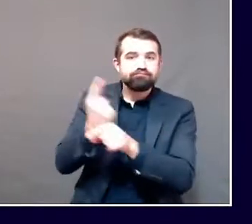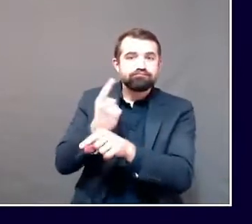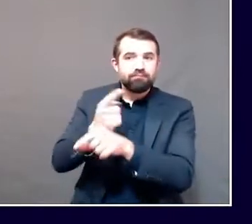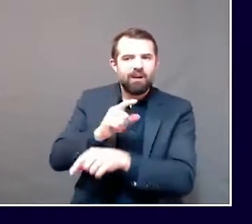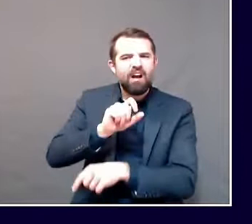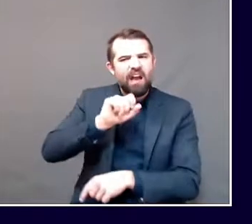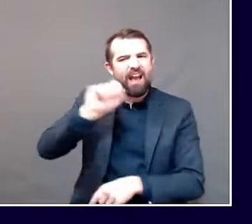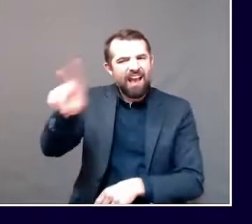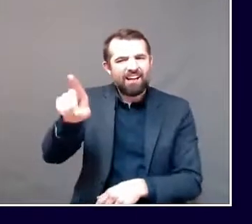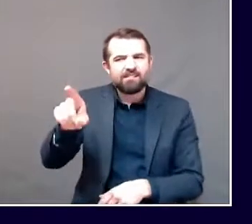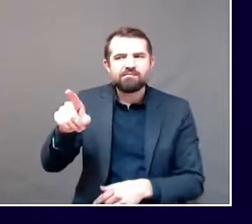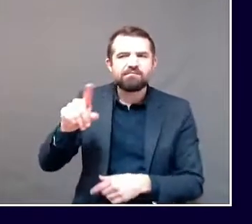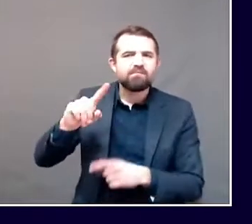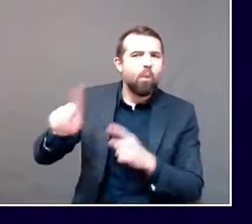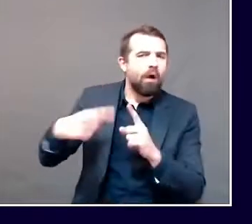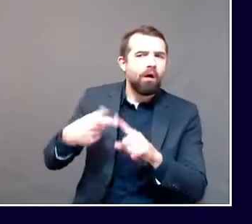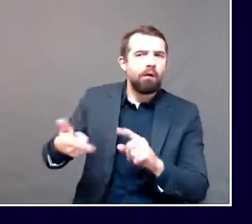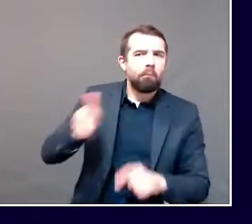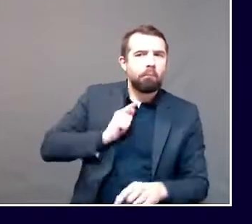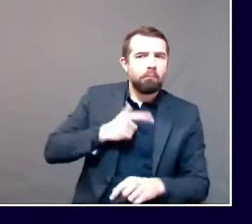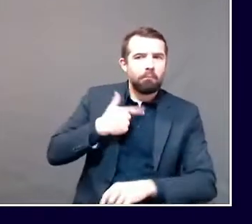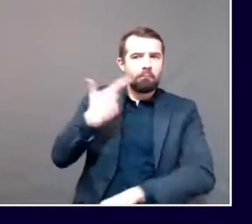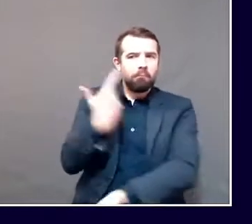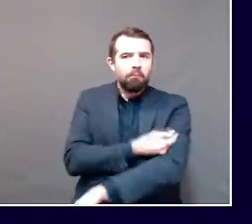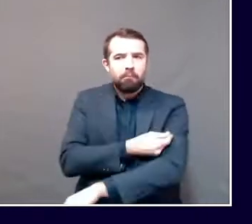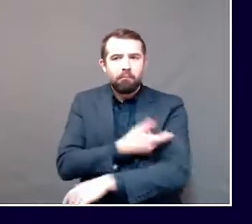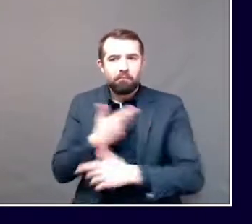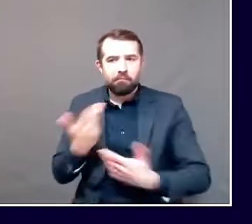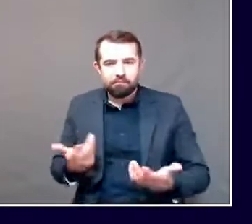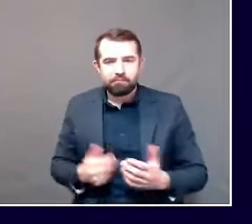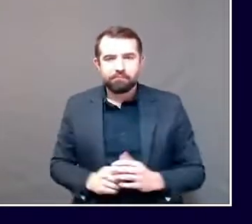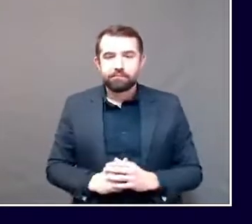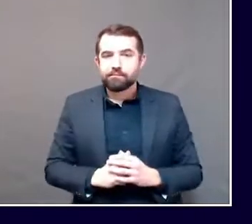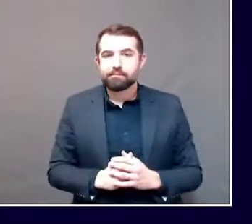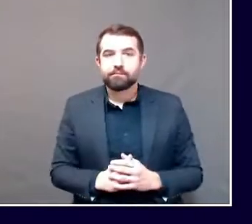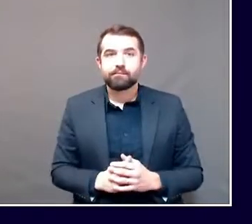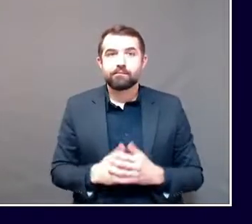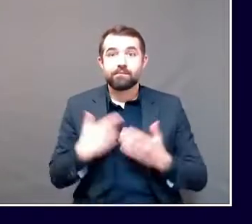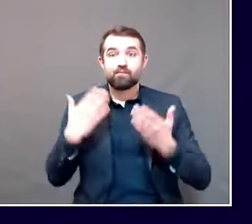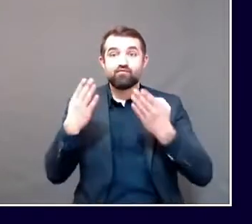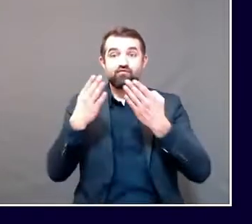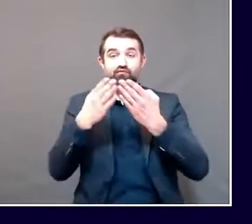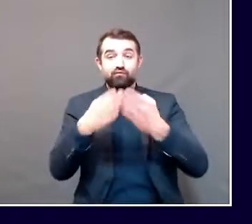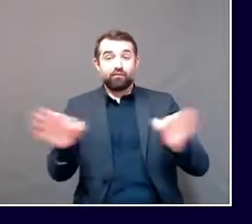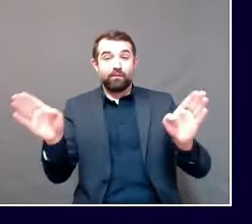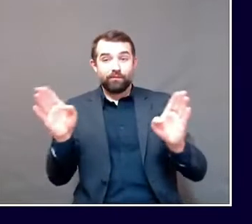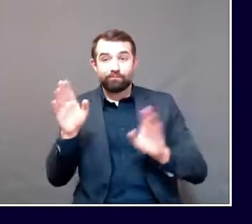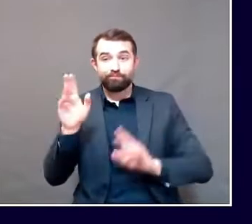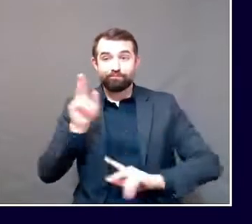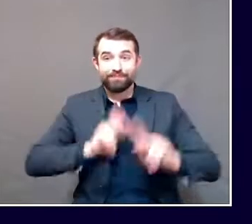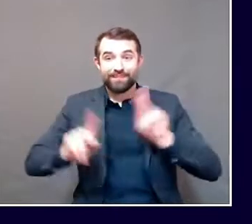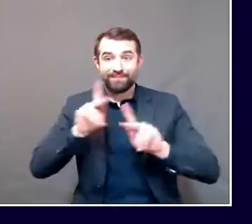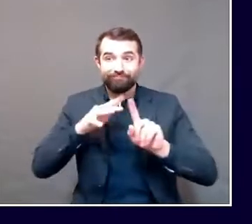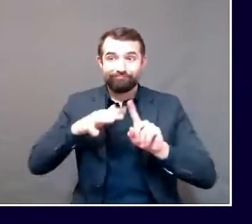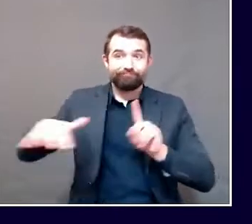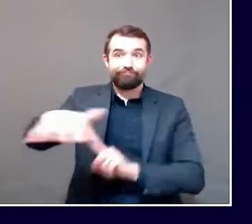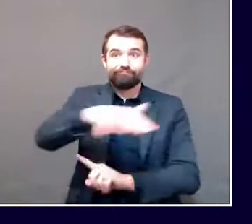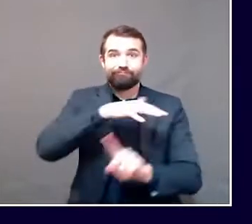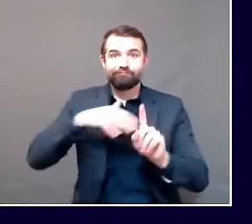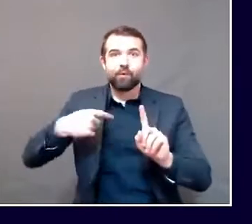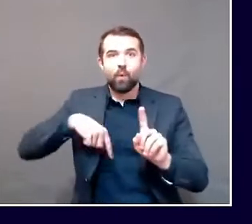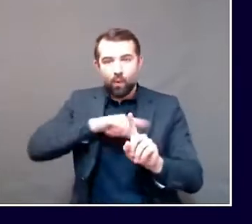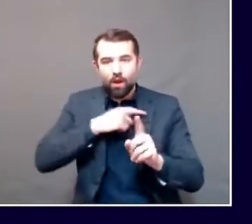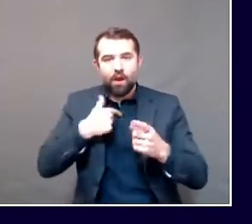I mentioned on Monday, we are working to bring online tools that will help you get scheduled at some of these larger